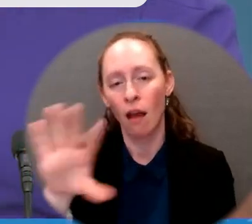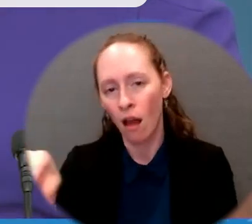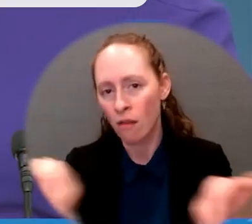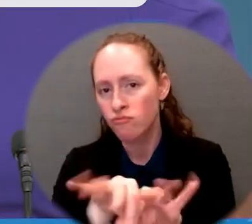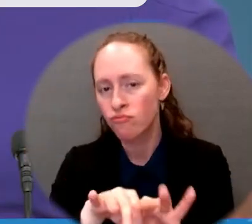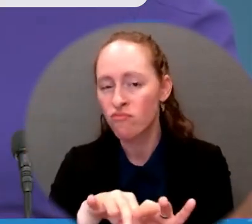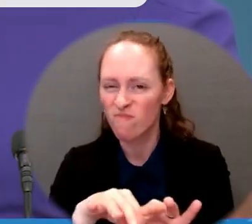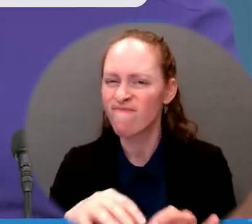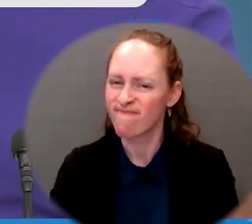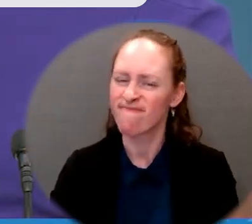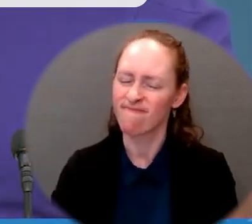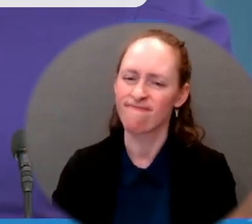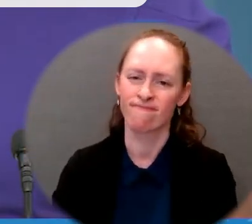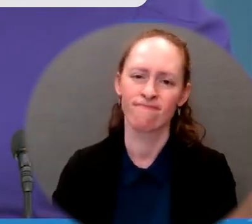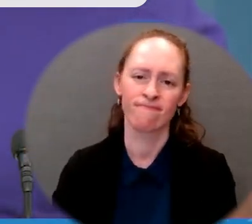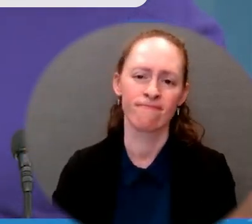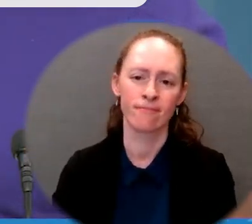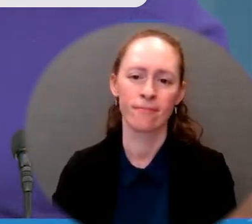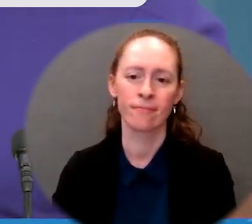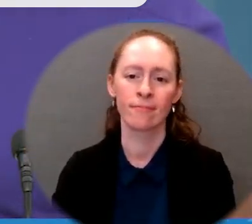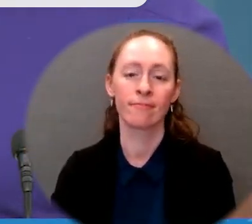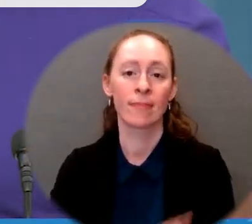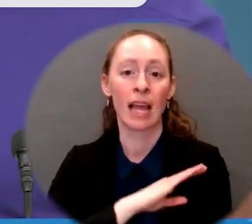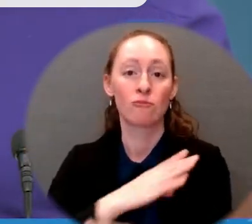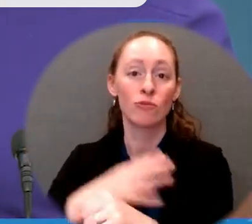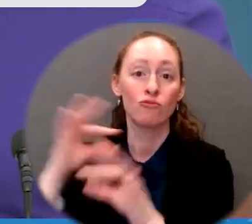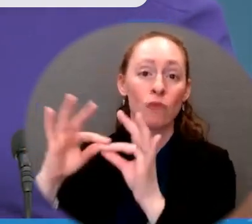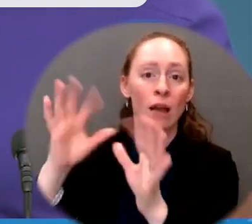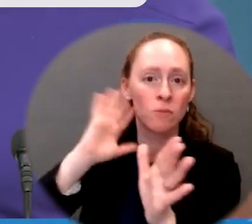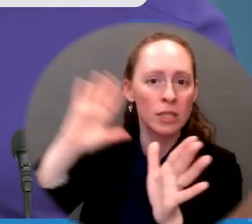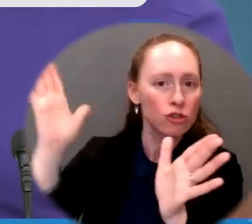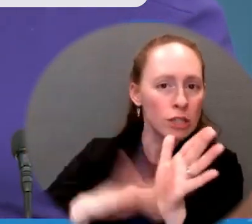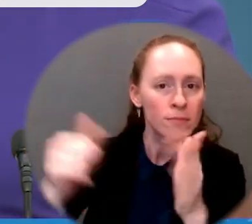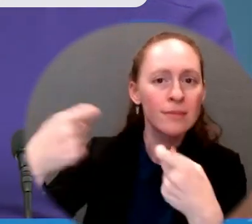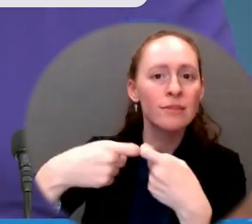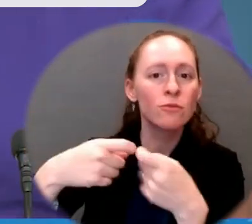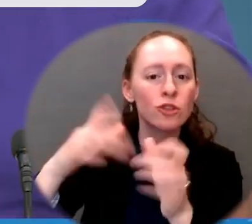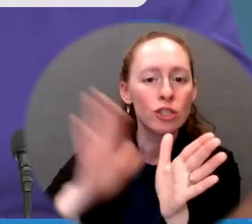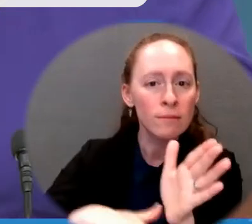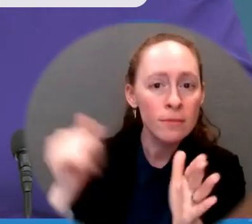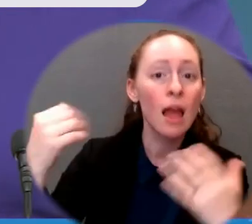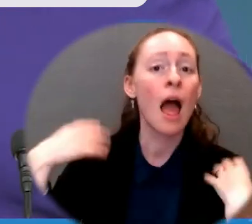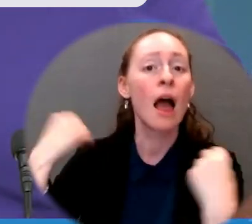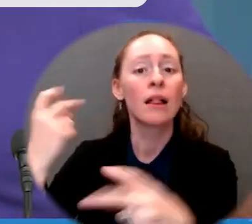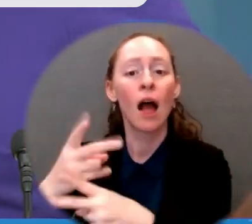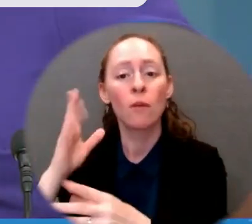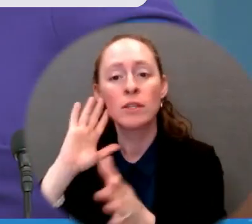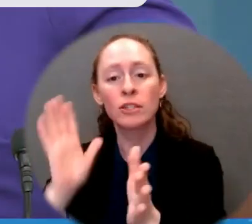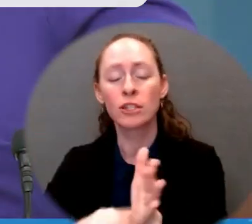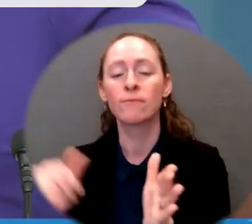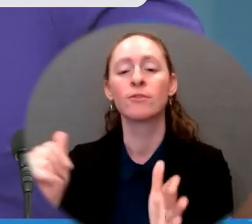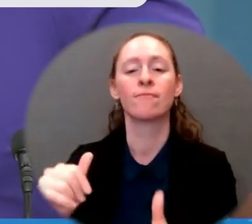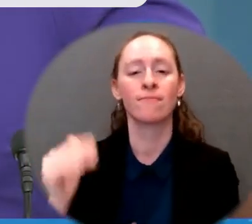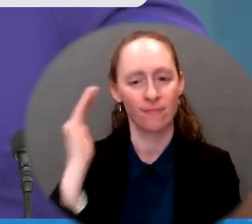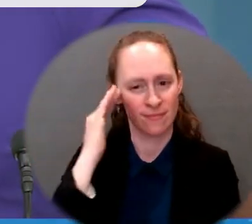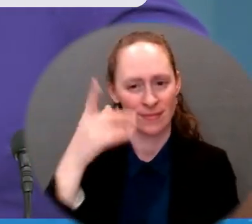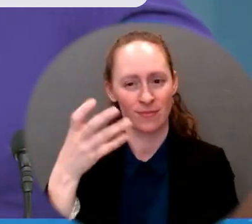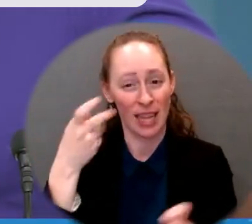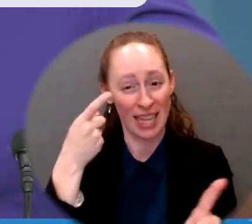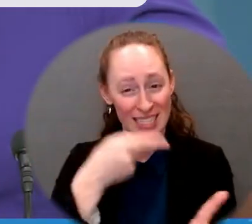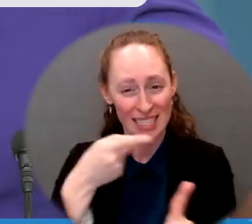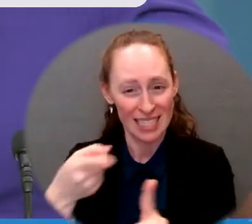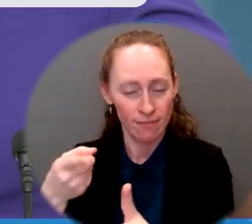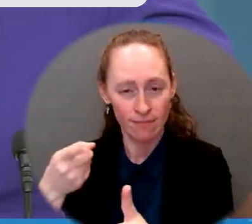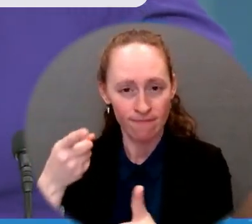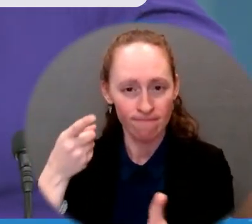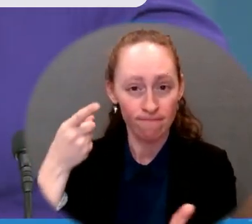going to lower energy costs and it's going to lower health care costs. We get it. I know you're asking me about a specific poll,